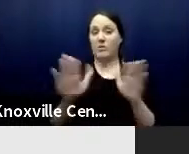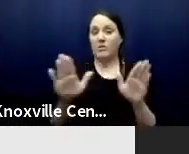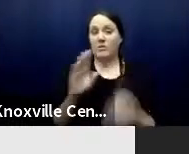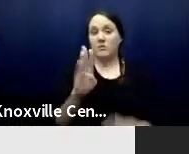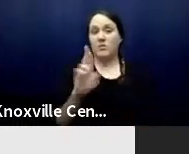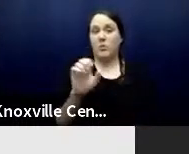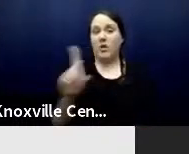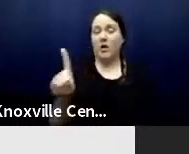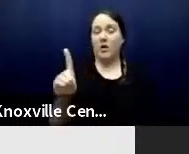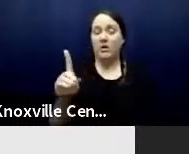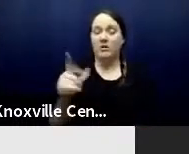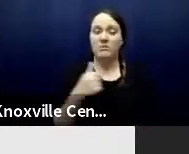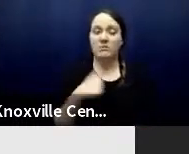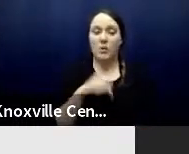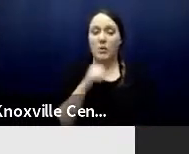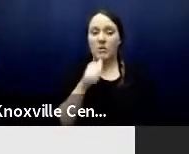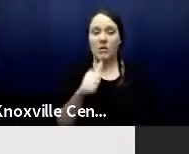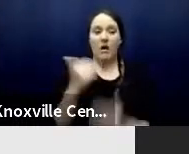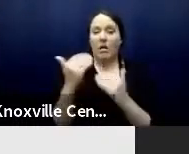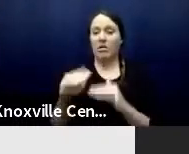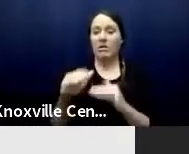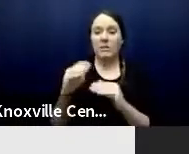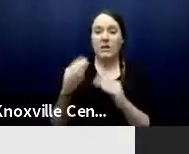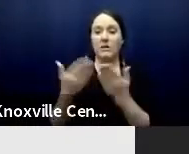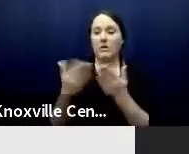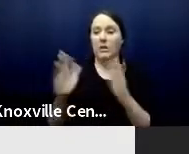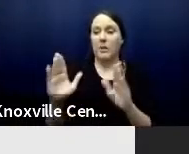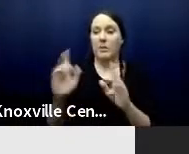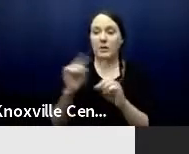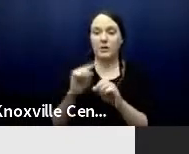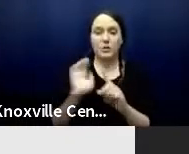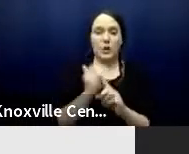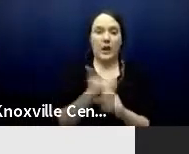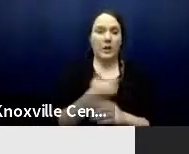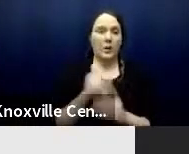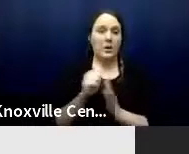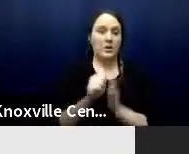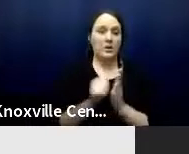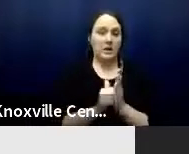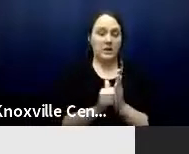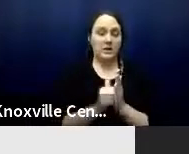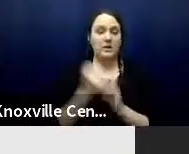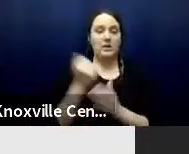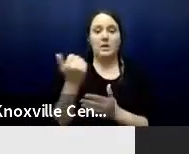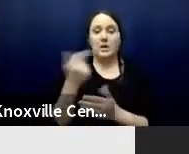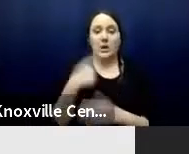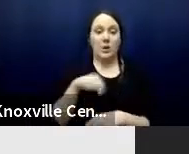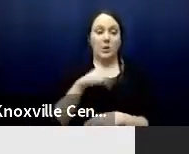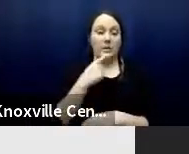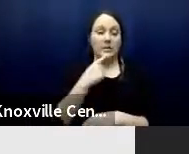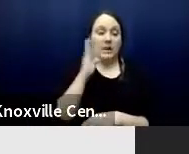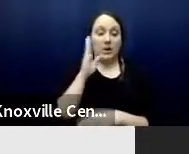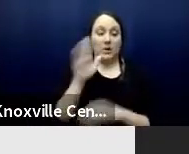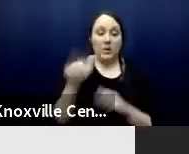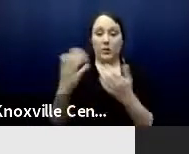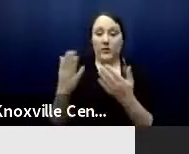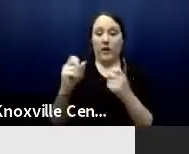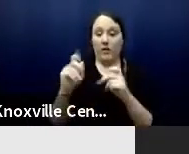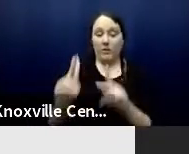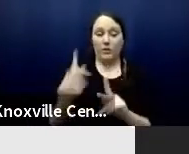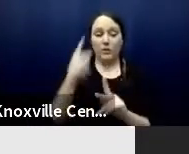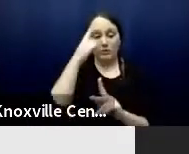Actually, we're not limiting the public to our agenda. So we're just saying we're providing the public the